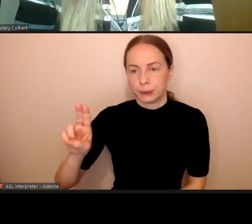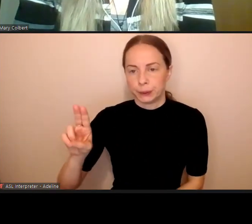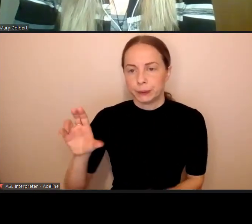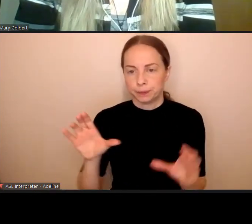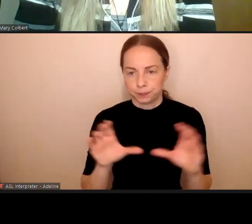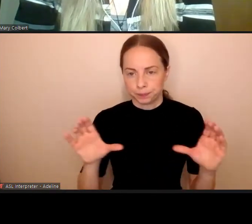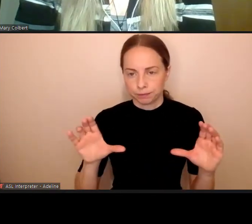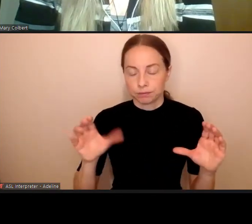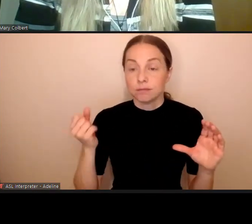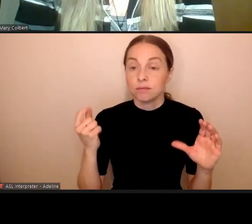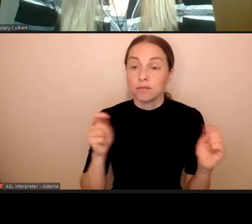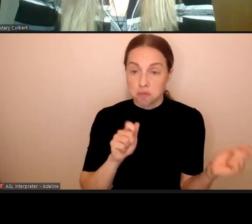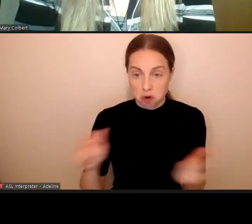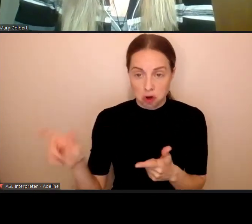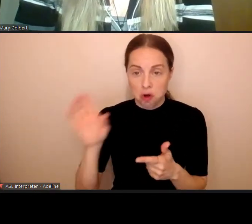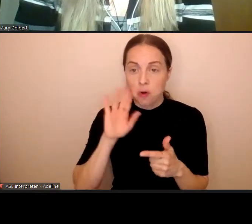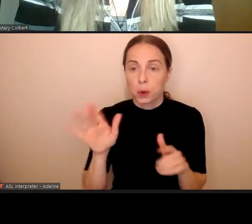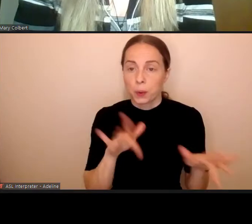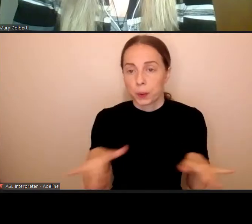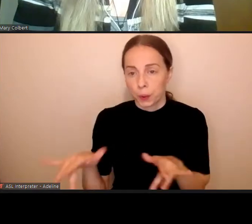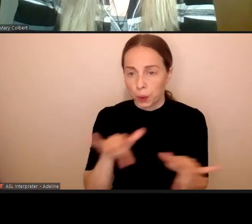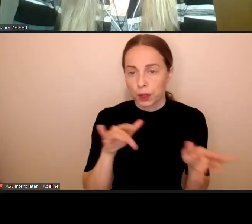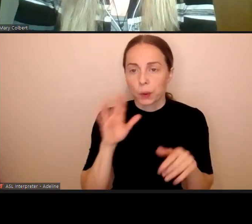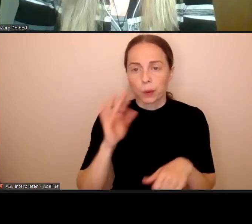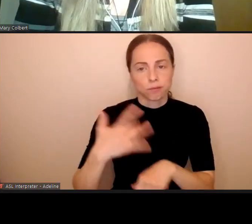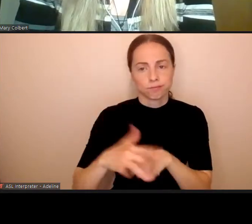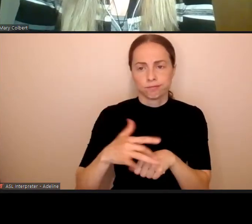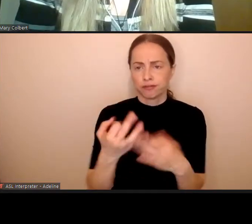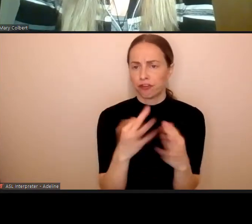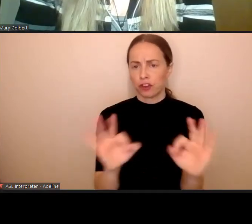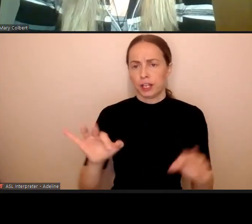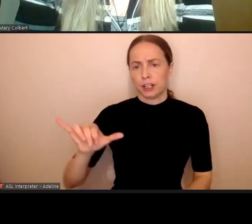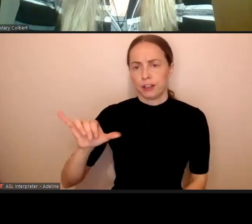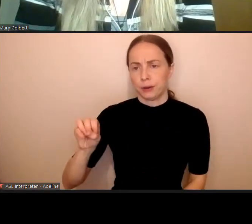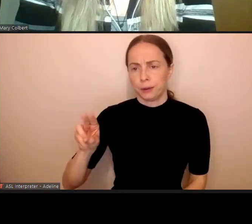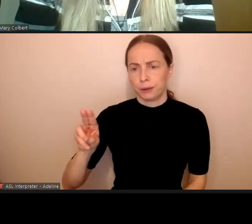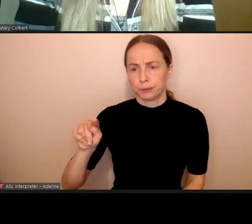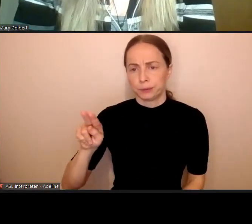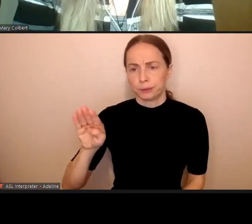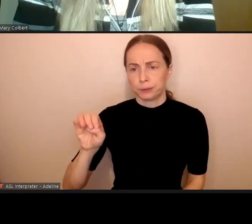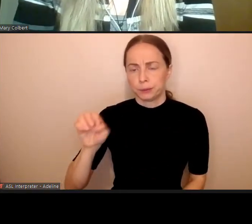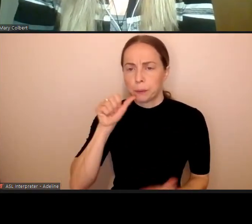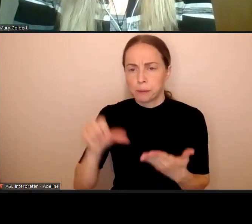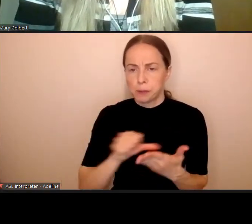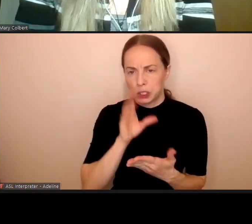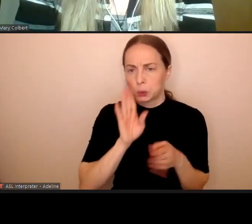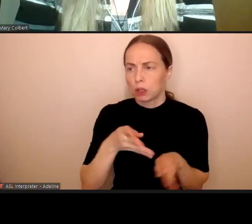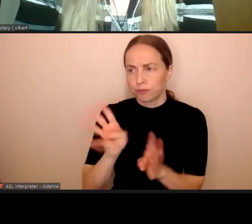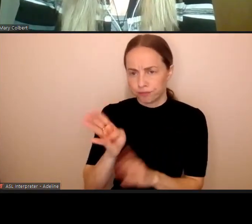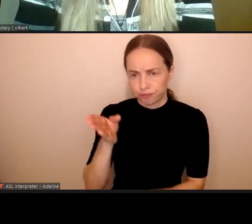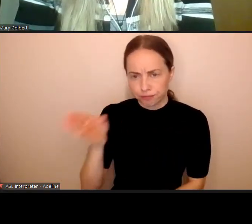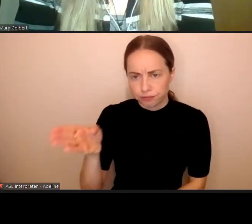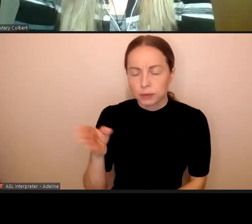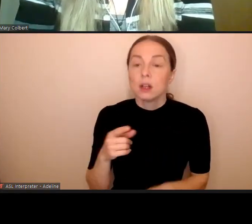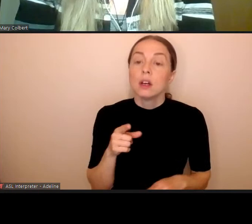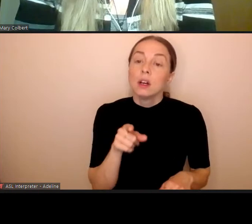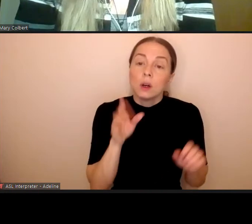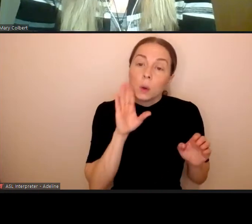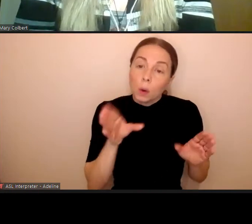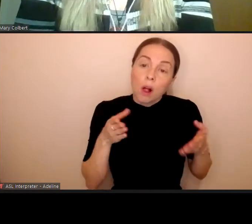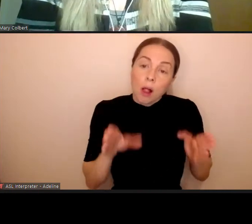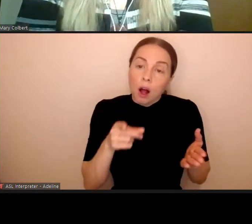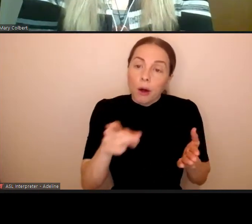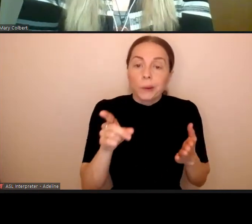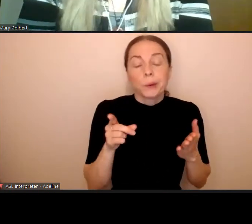be available for free on our YouTube page. But we will continue to allow people to gain CEU credits by watching the recordings and taking